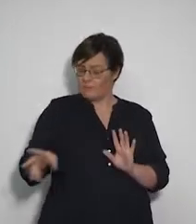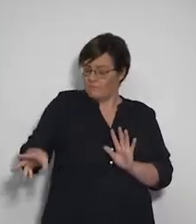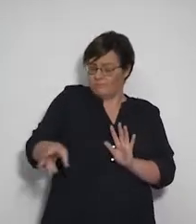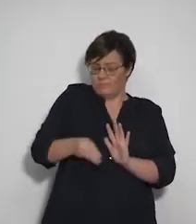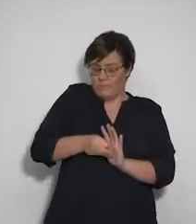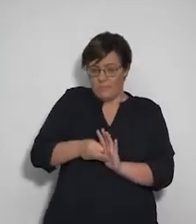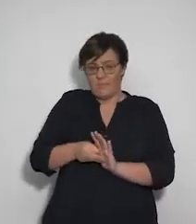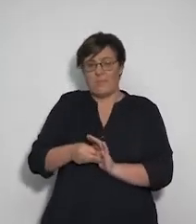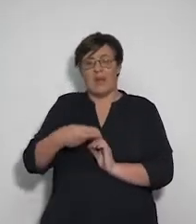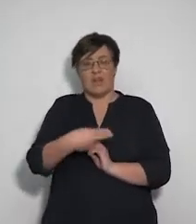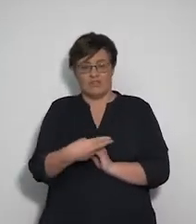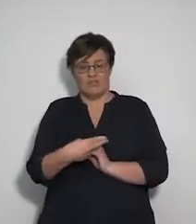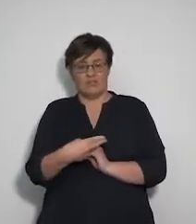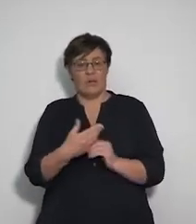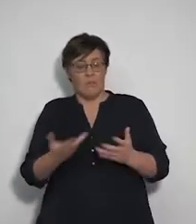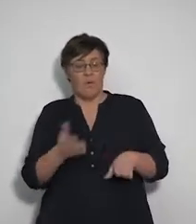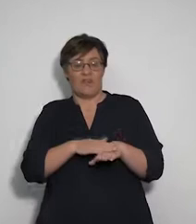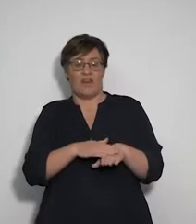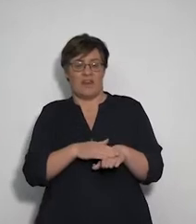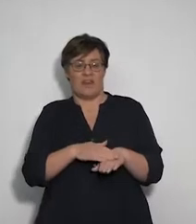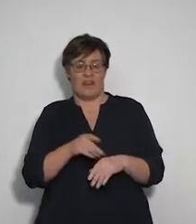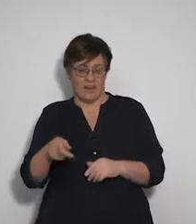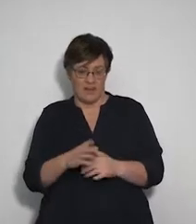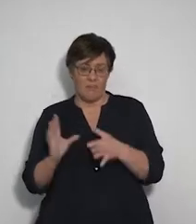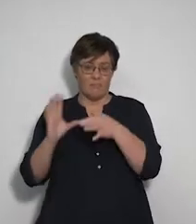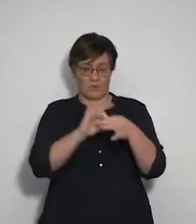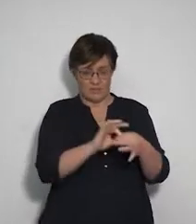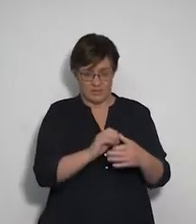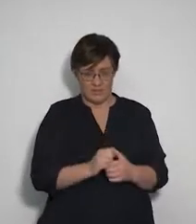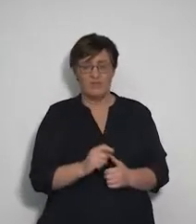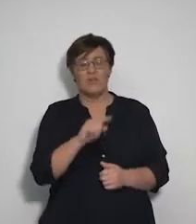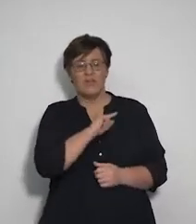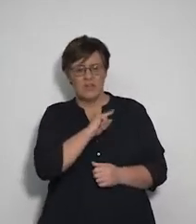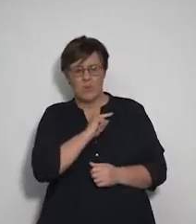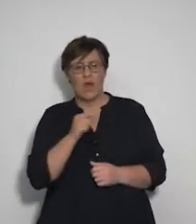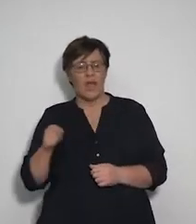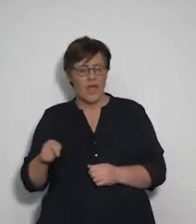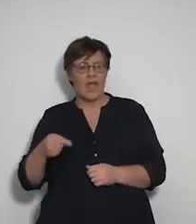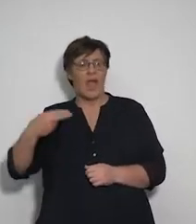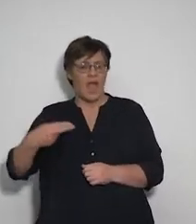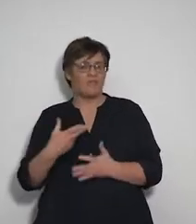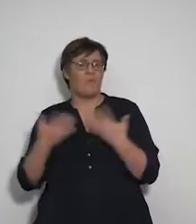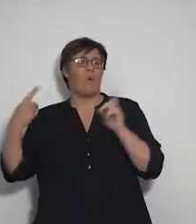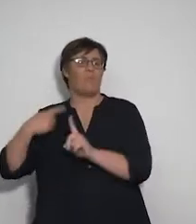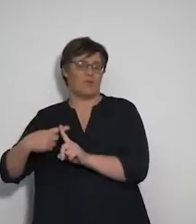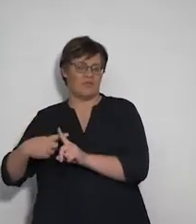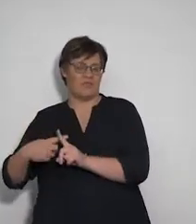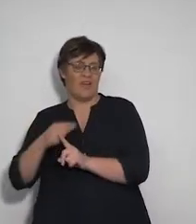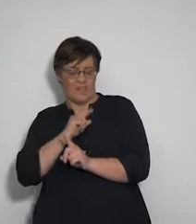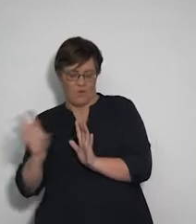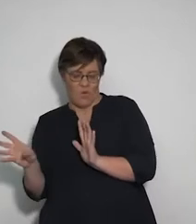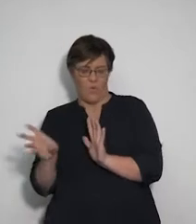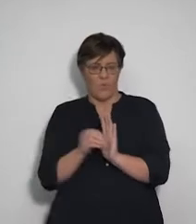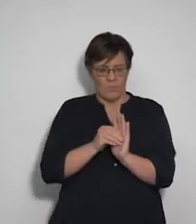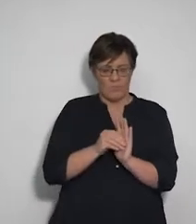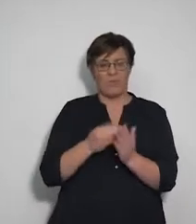this bonding pair more than the hydrogen, which makes the hydrogen to have a slightly positive charge, which we'll refer to